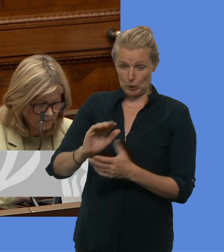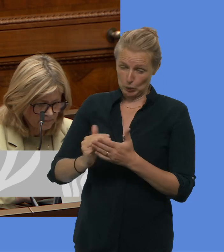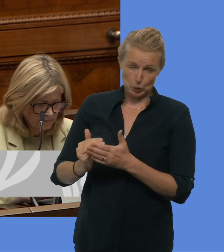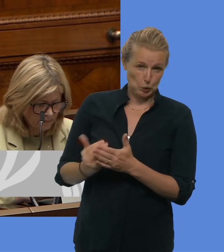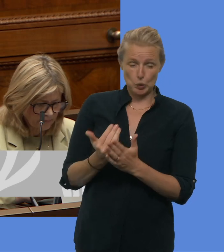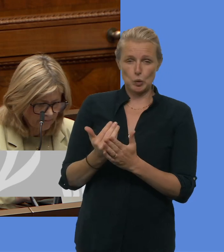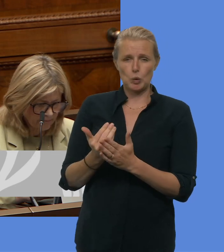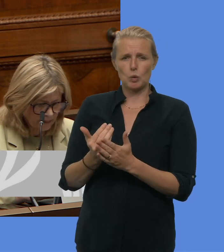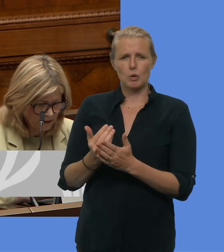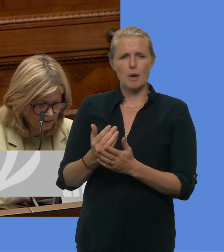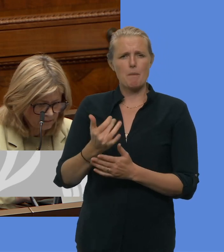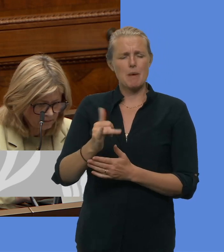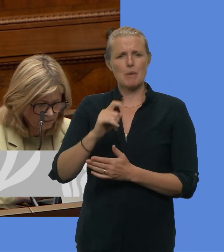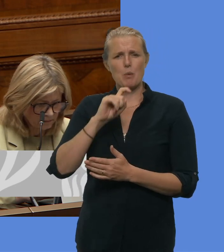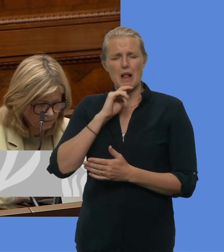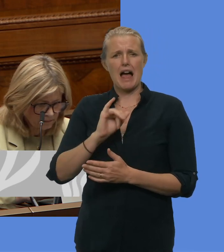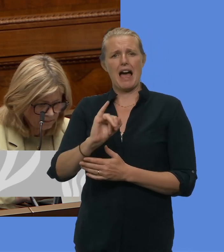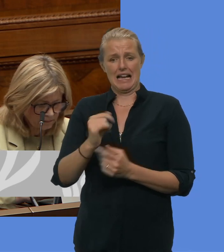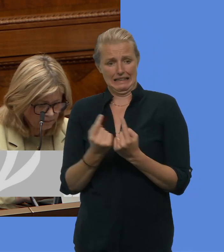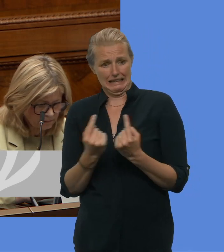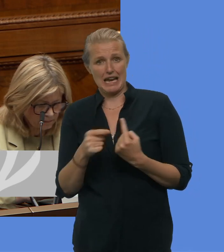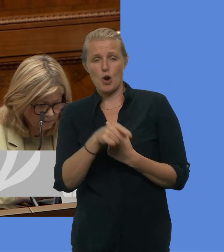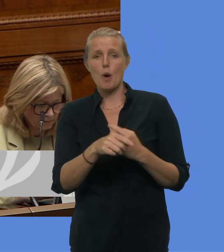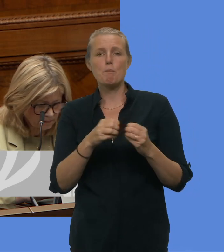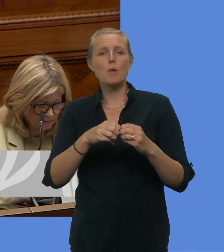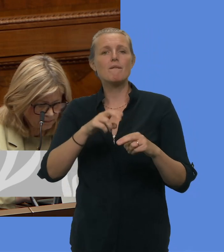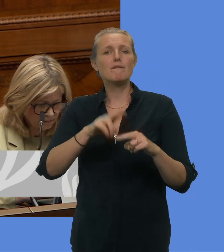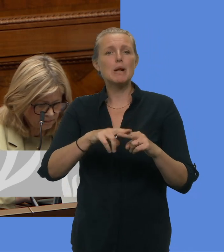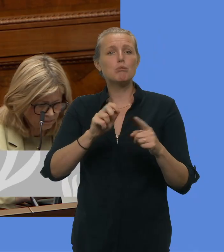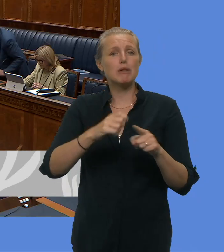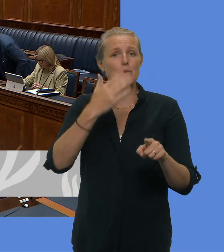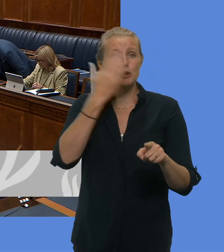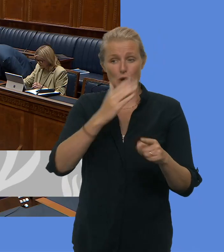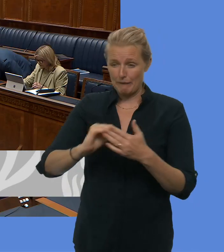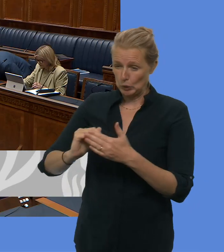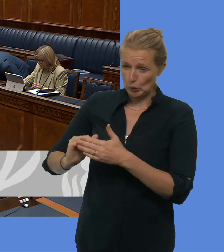negative impact on the enrolment of the nearby Bloomfield Primary School?